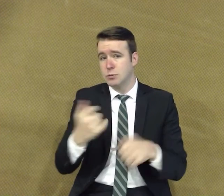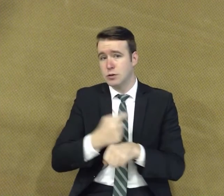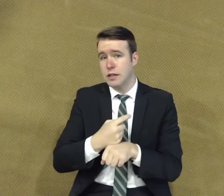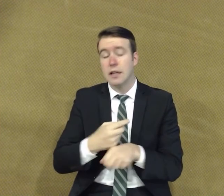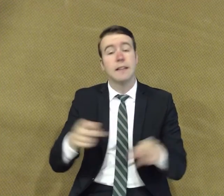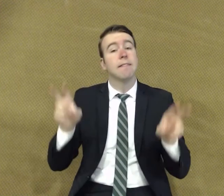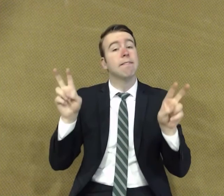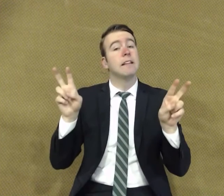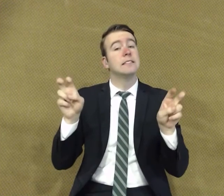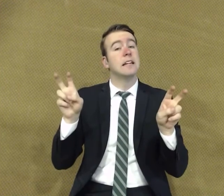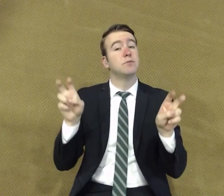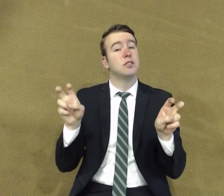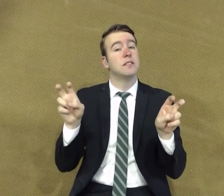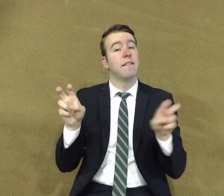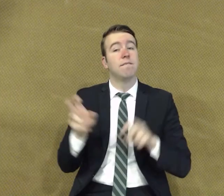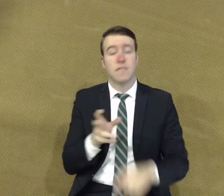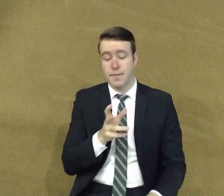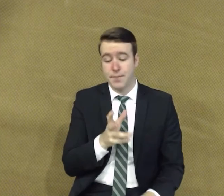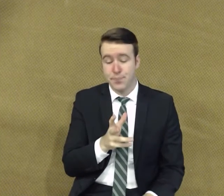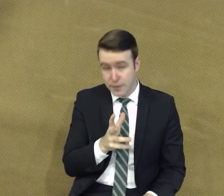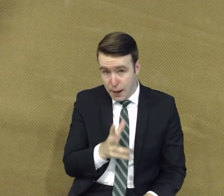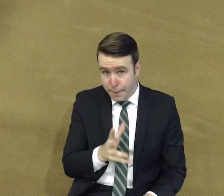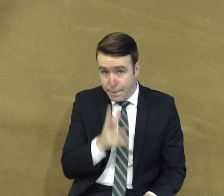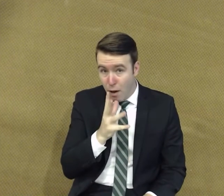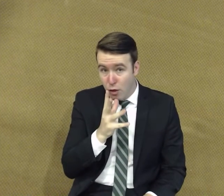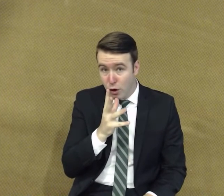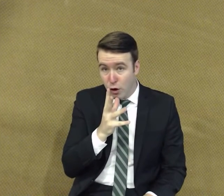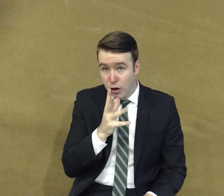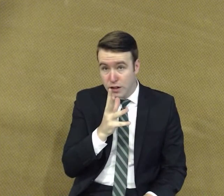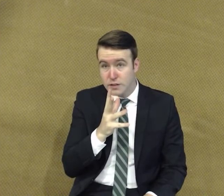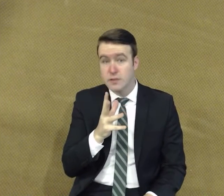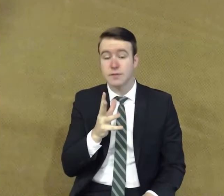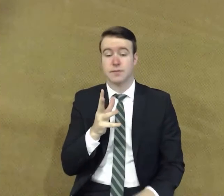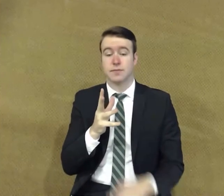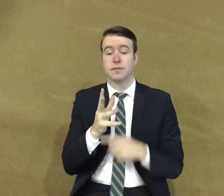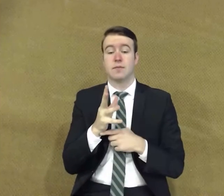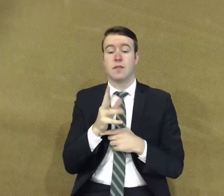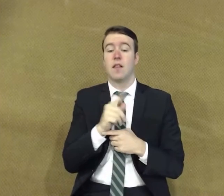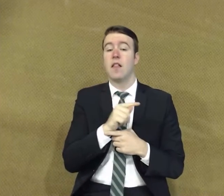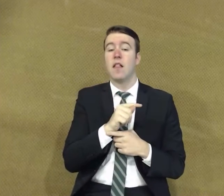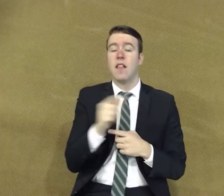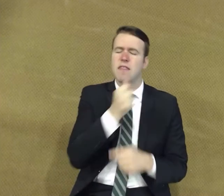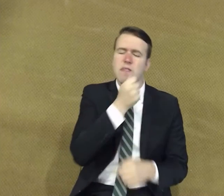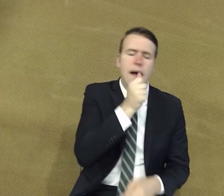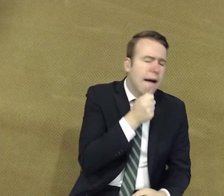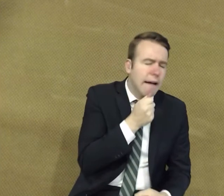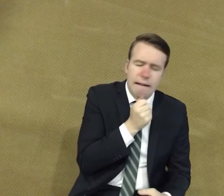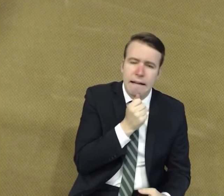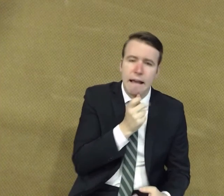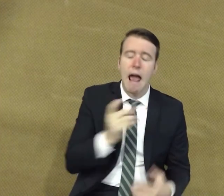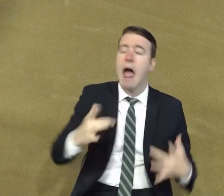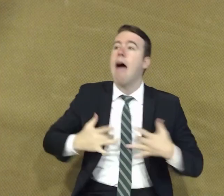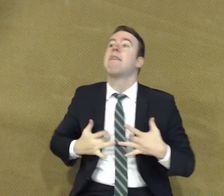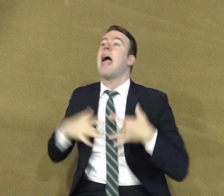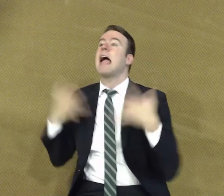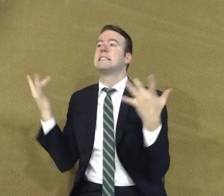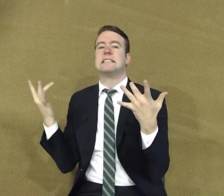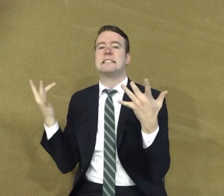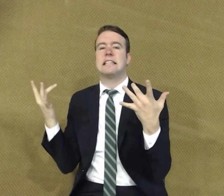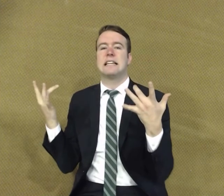subject of mothers, the agony, and the ecstasy.